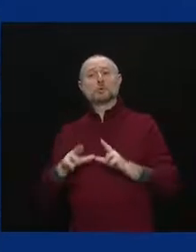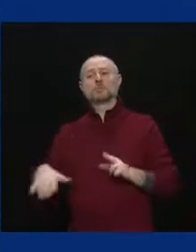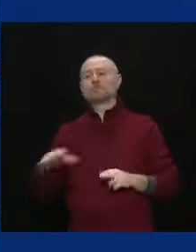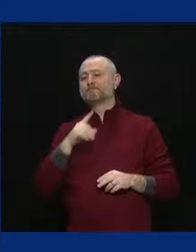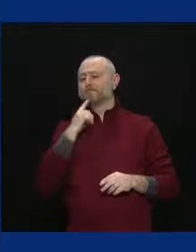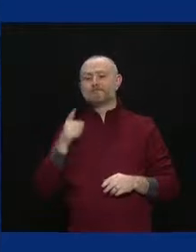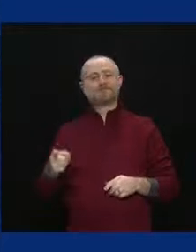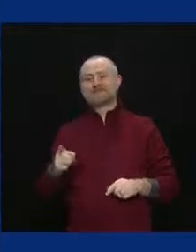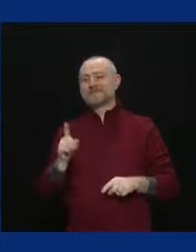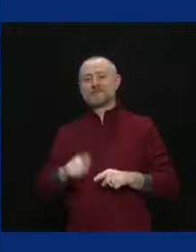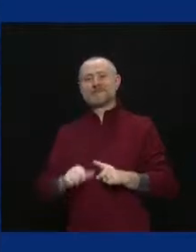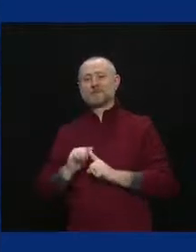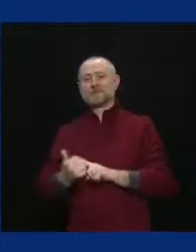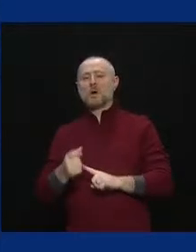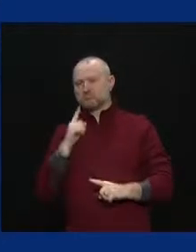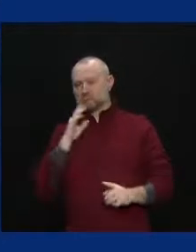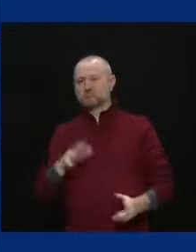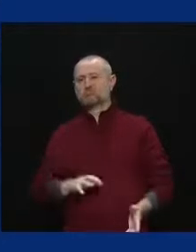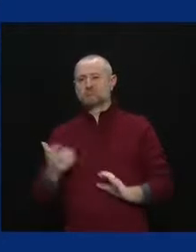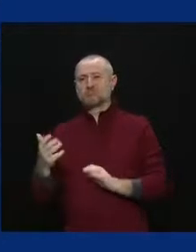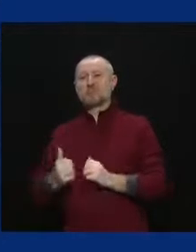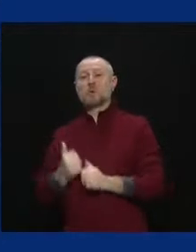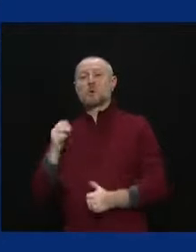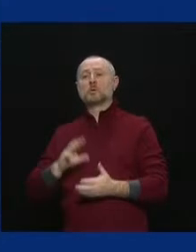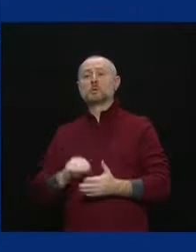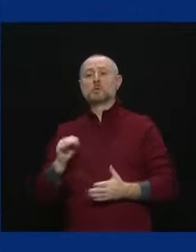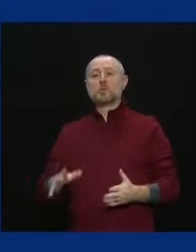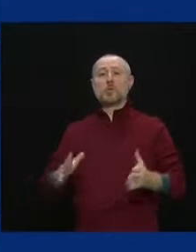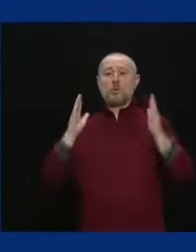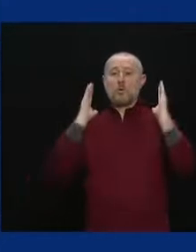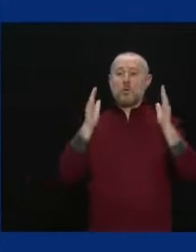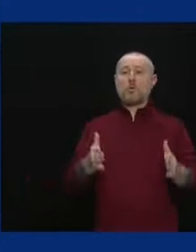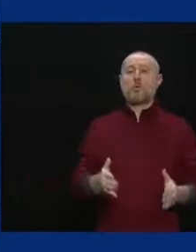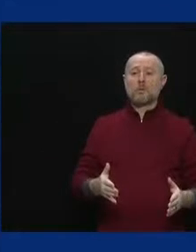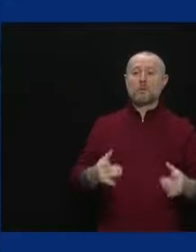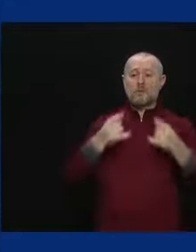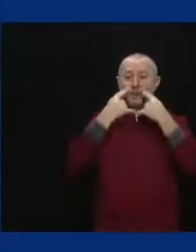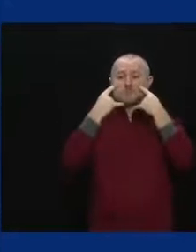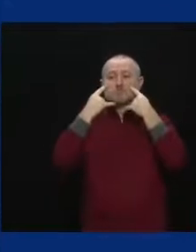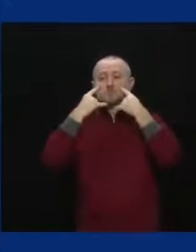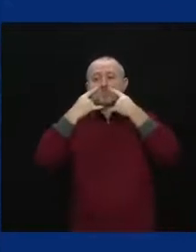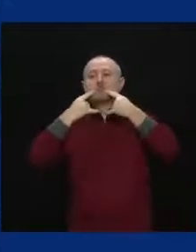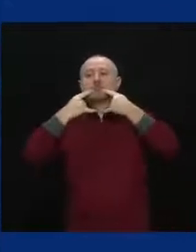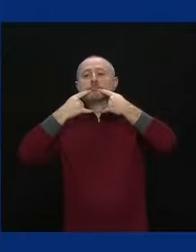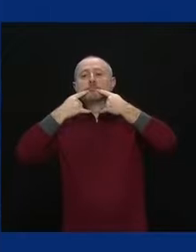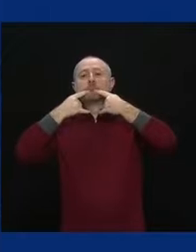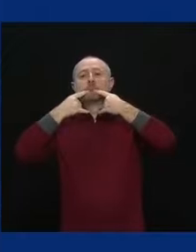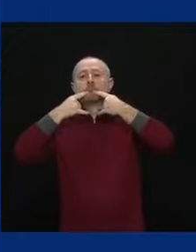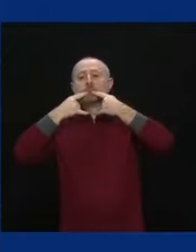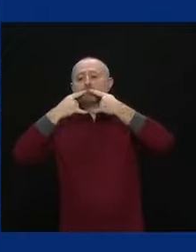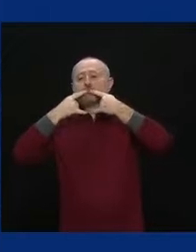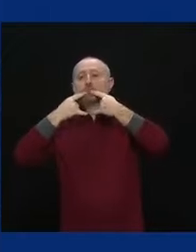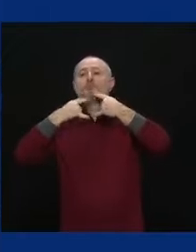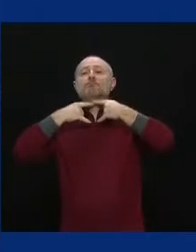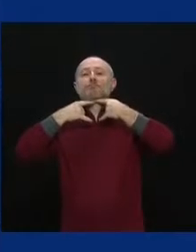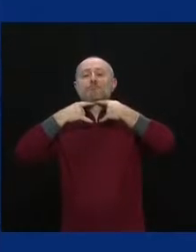of control, with most students walking the halls with the mask under the nose or the chin or no mask at